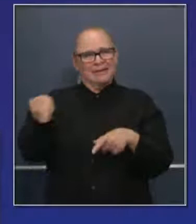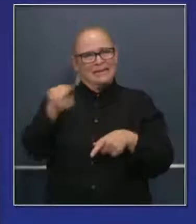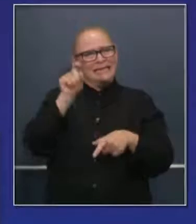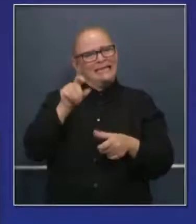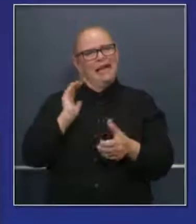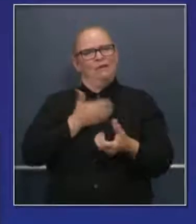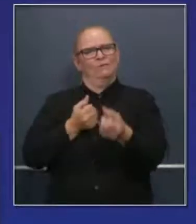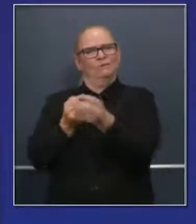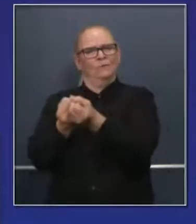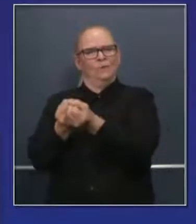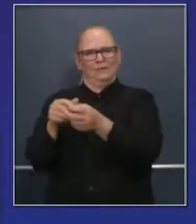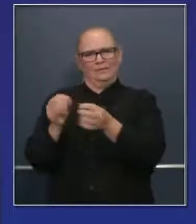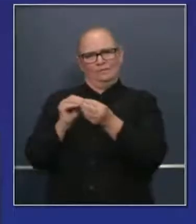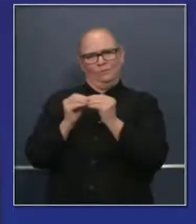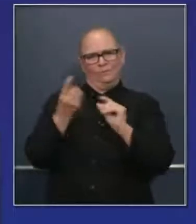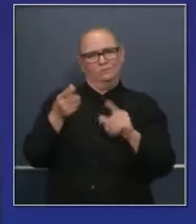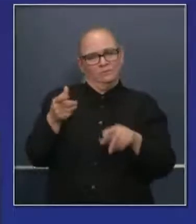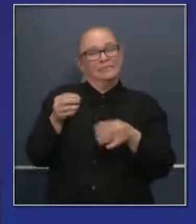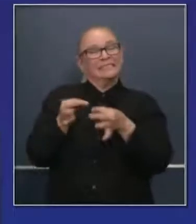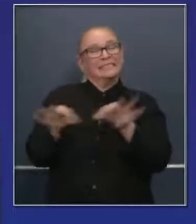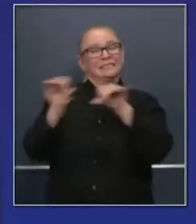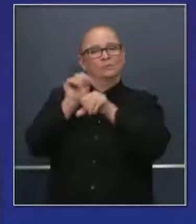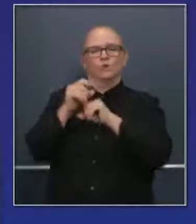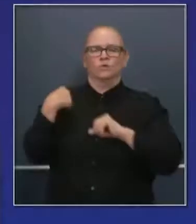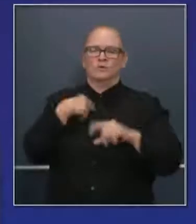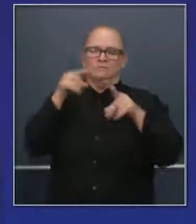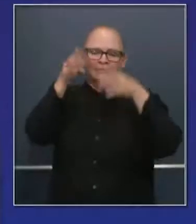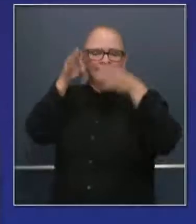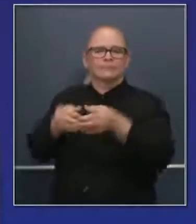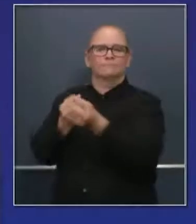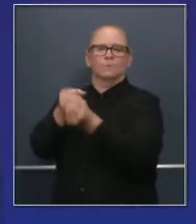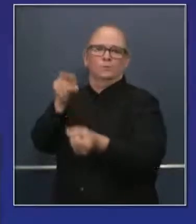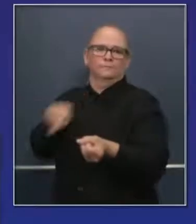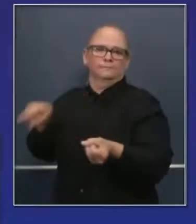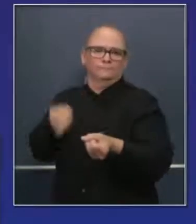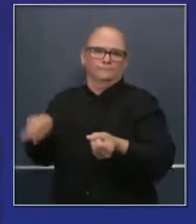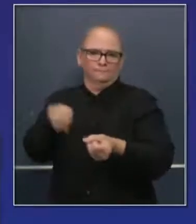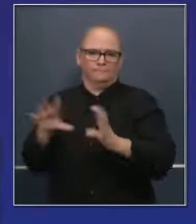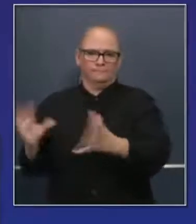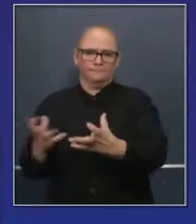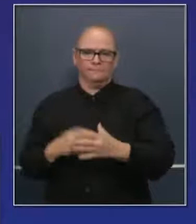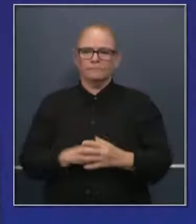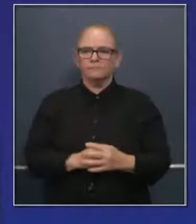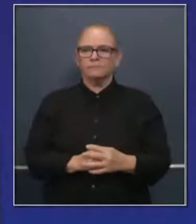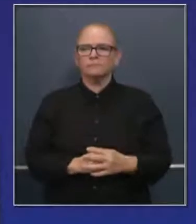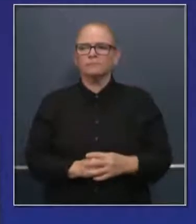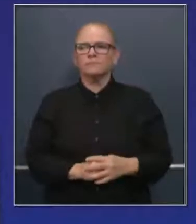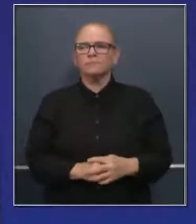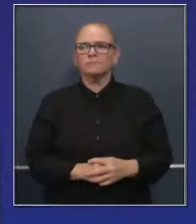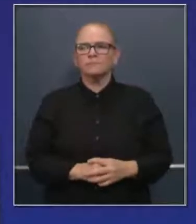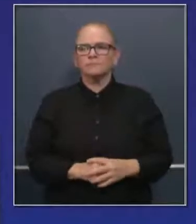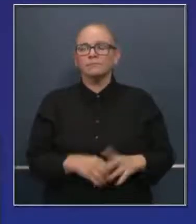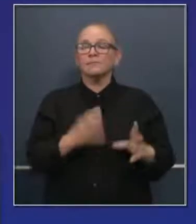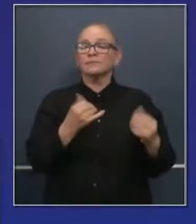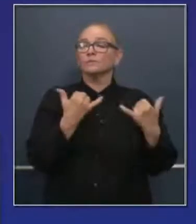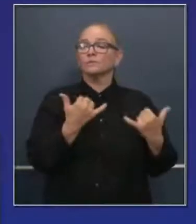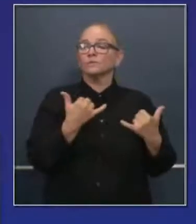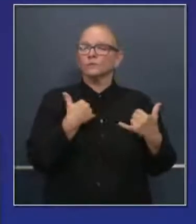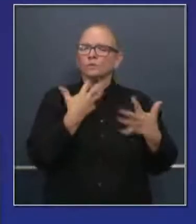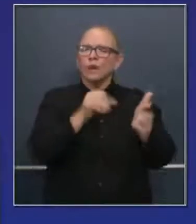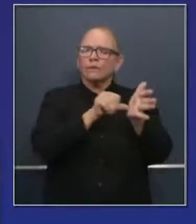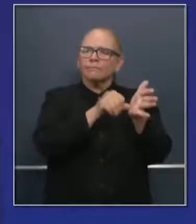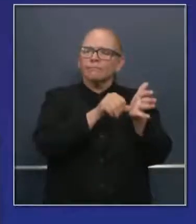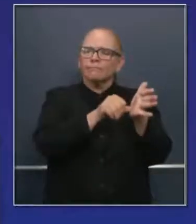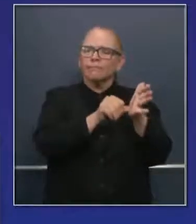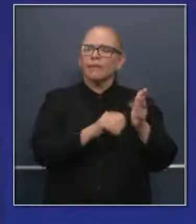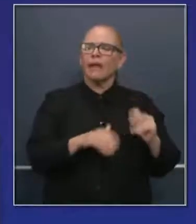wanted to begin today, as we left off last week, reinforcing the merits of the approach we took in